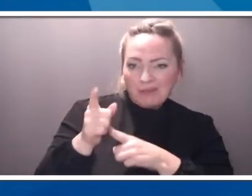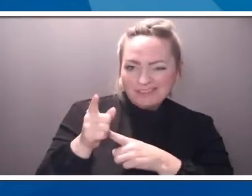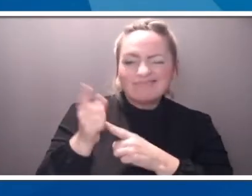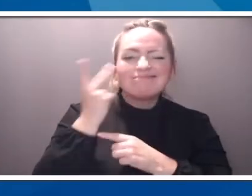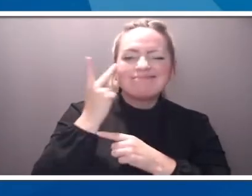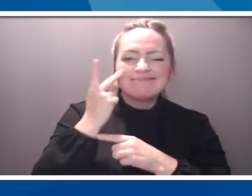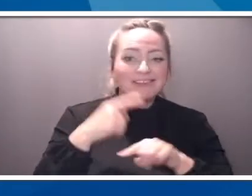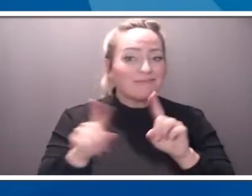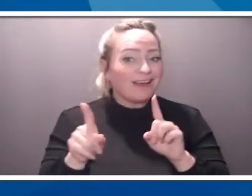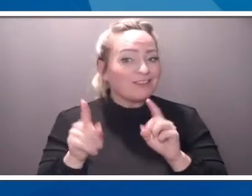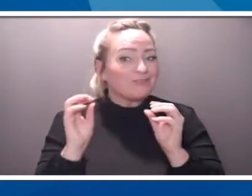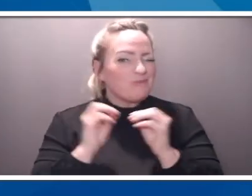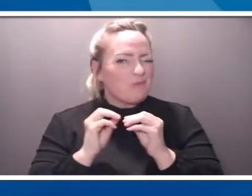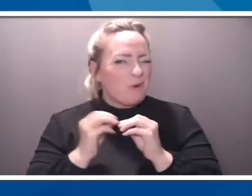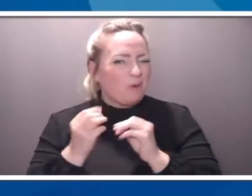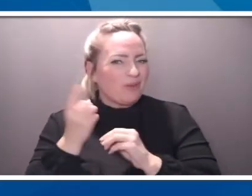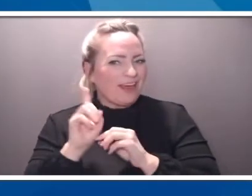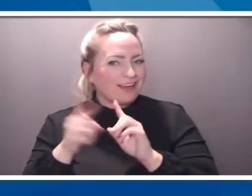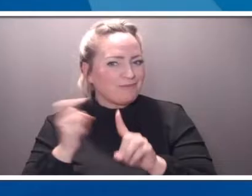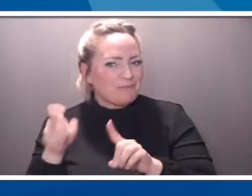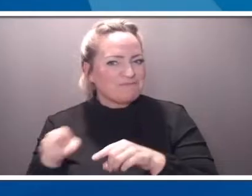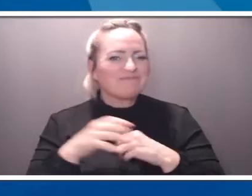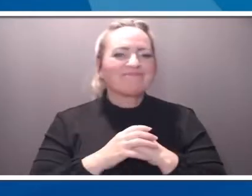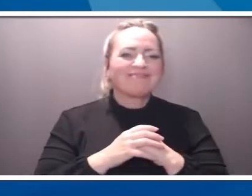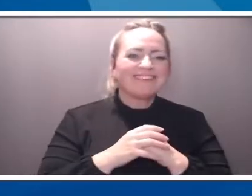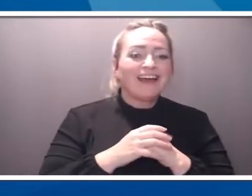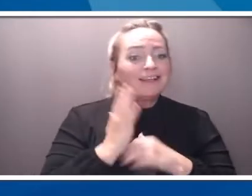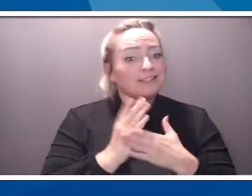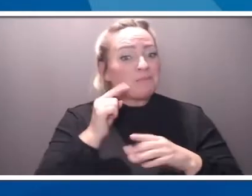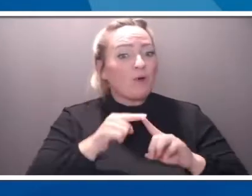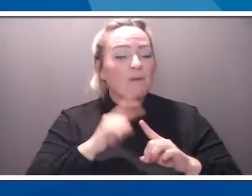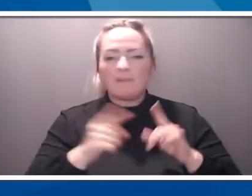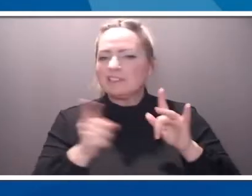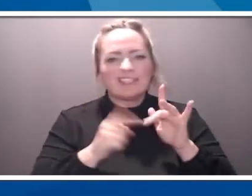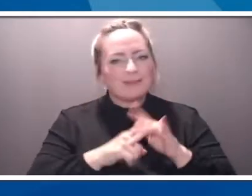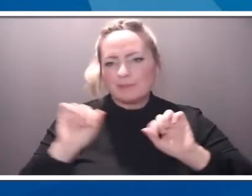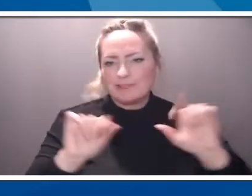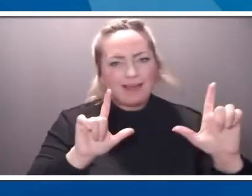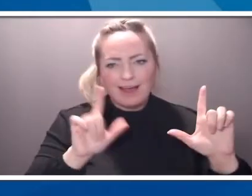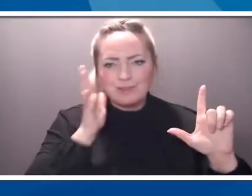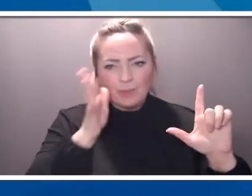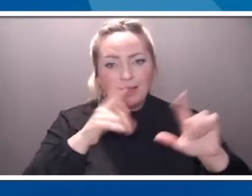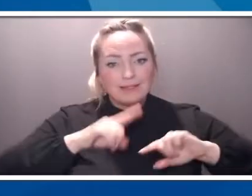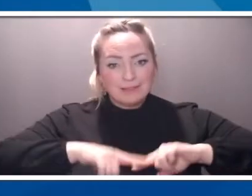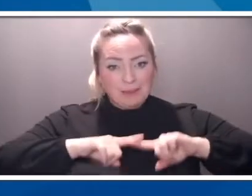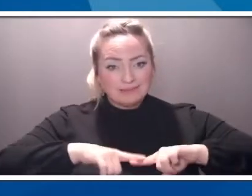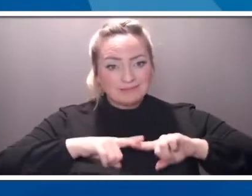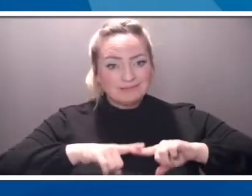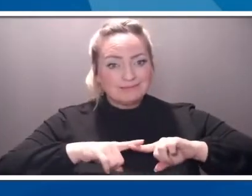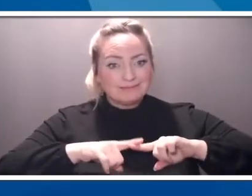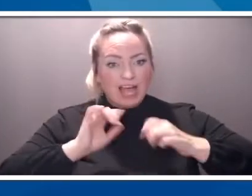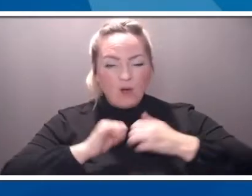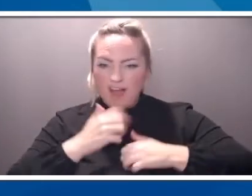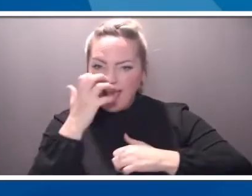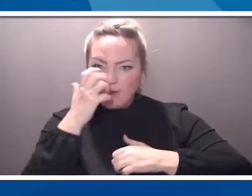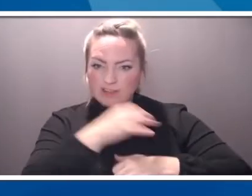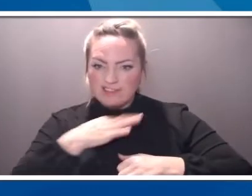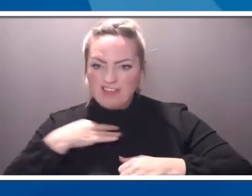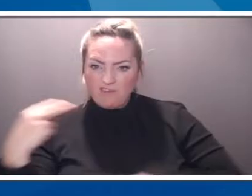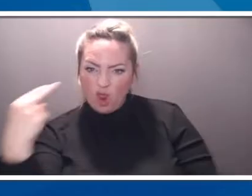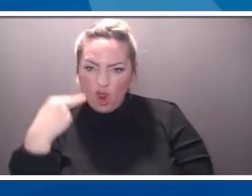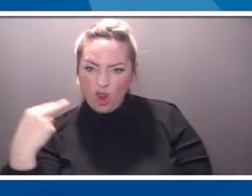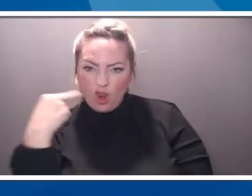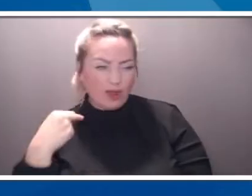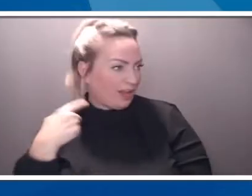we'll see. But there's more where that came from. So at some point, I might even skip some slides, depending on